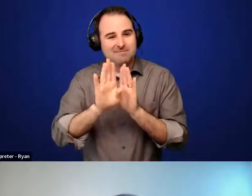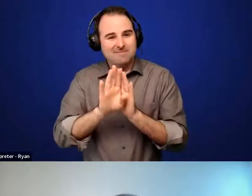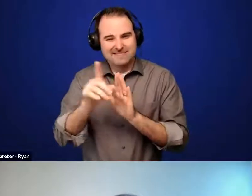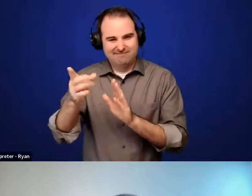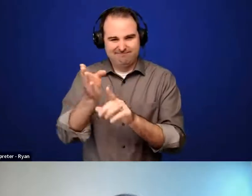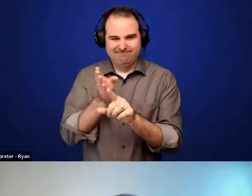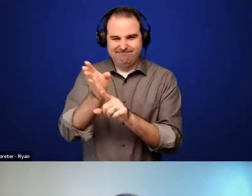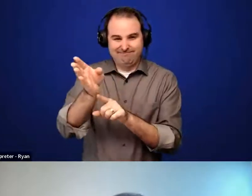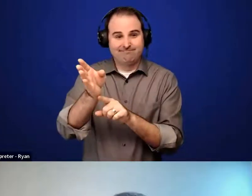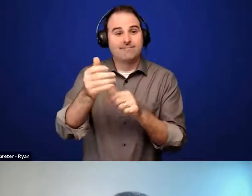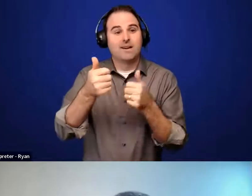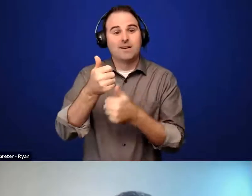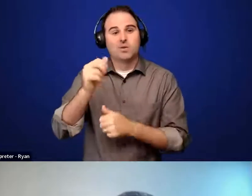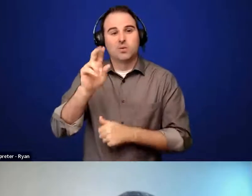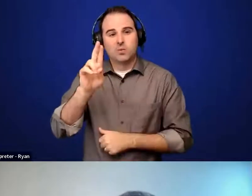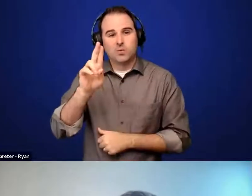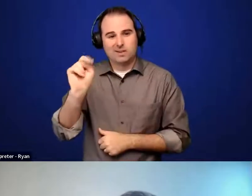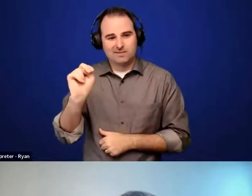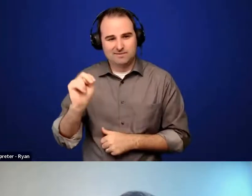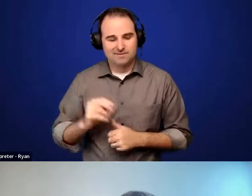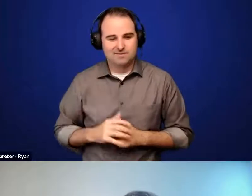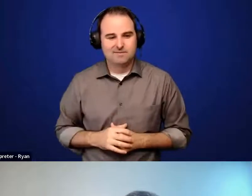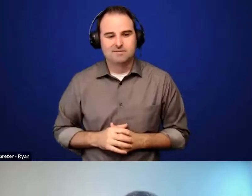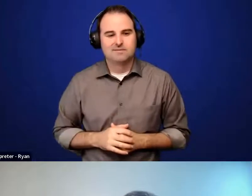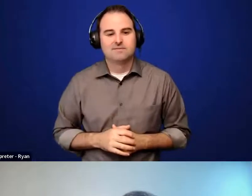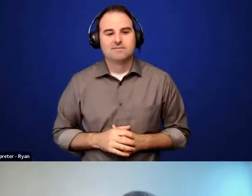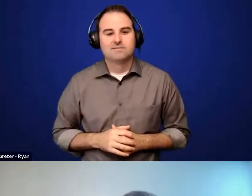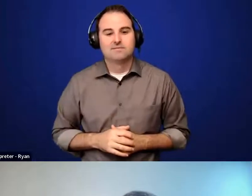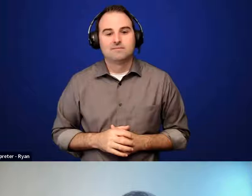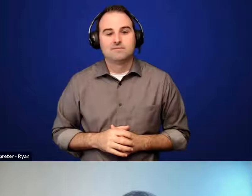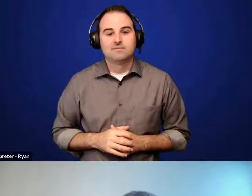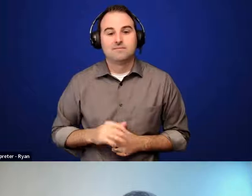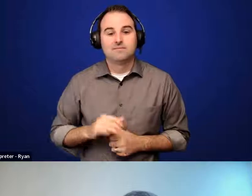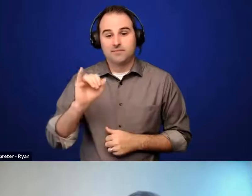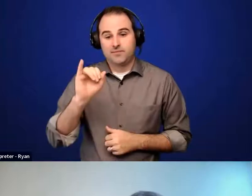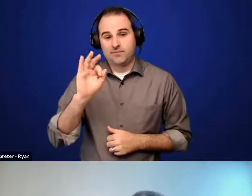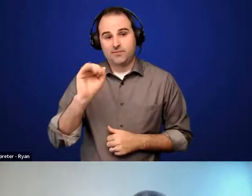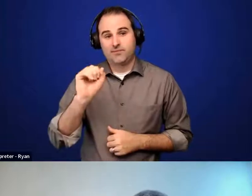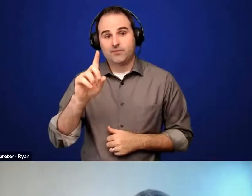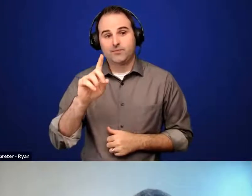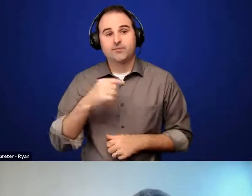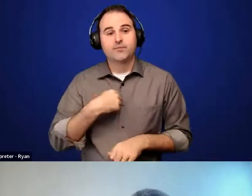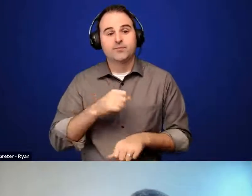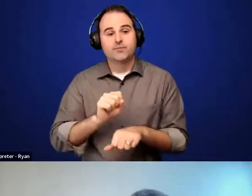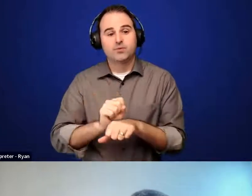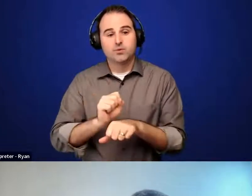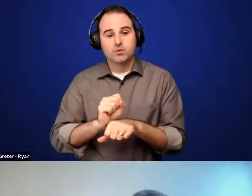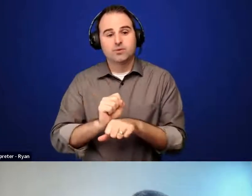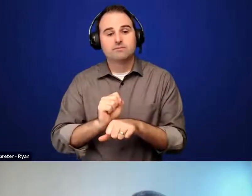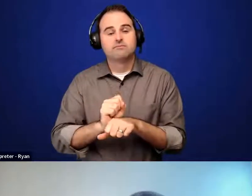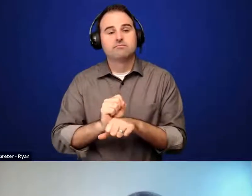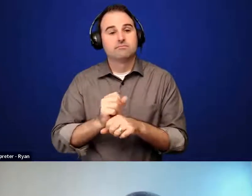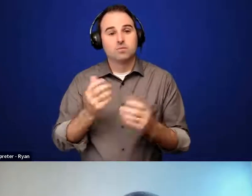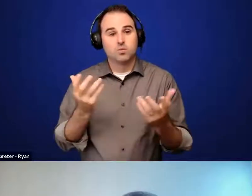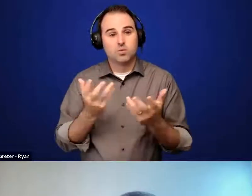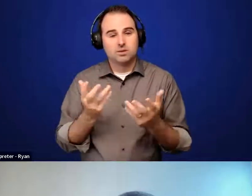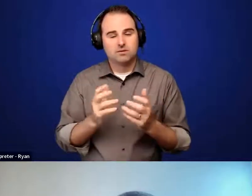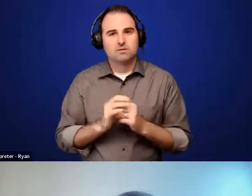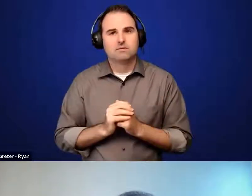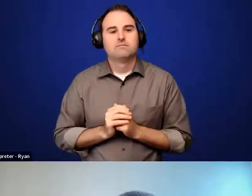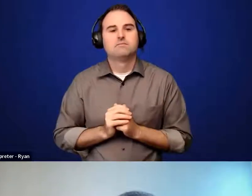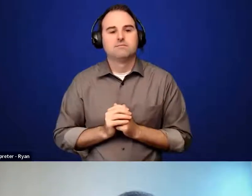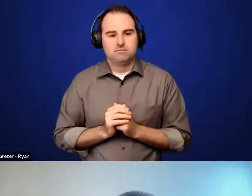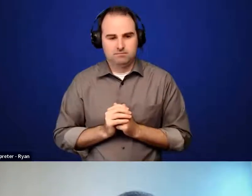United Nations. And basically at IFAD, I'm working on the implementation of